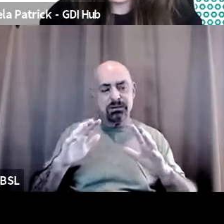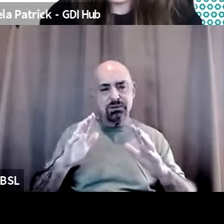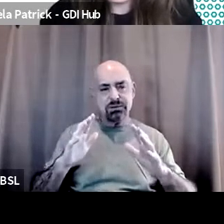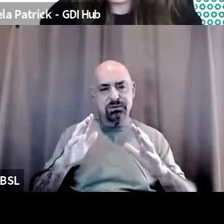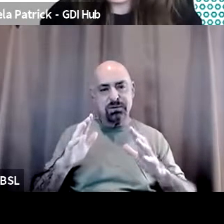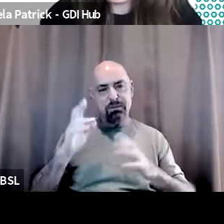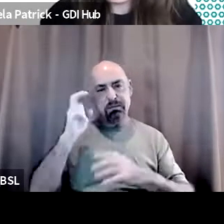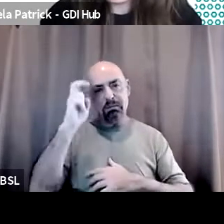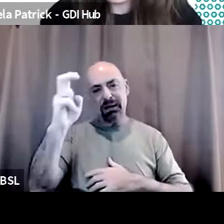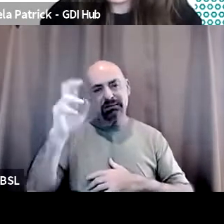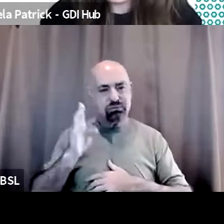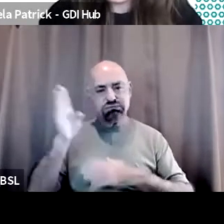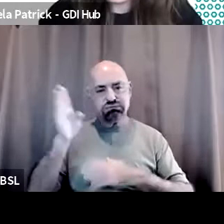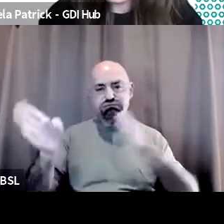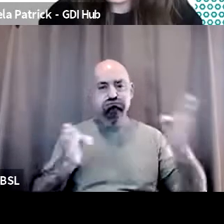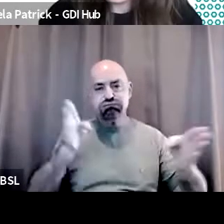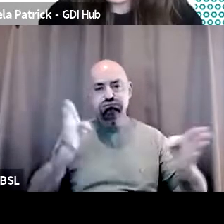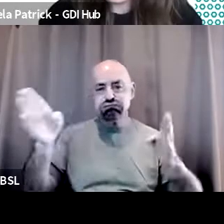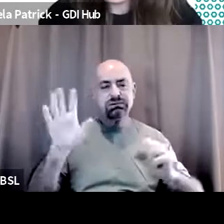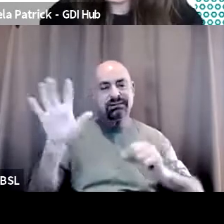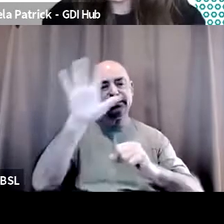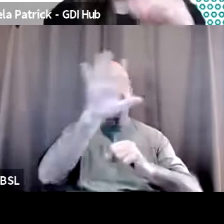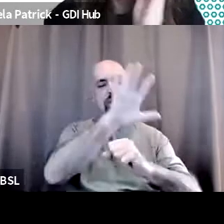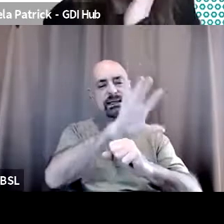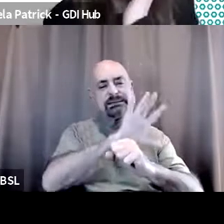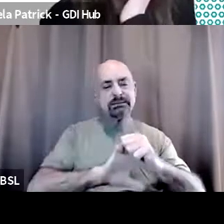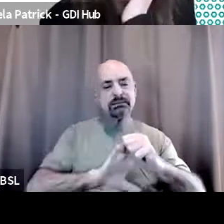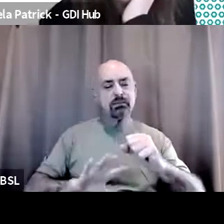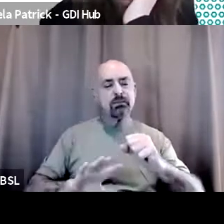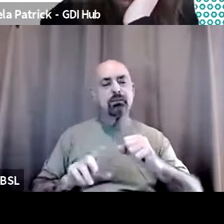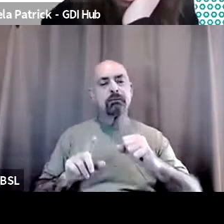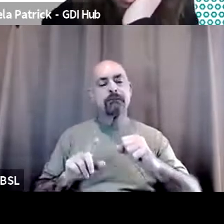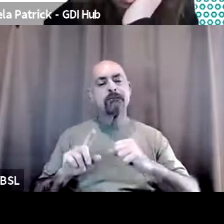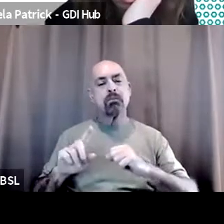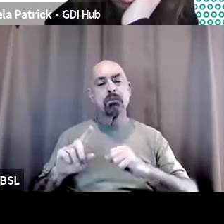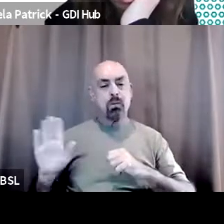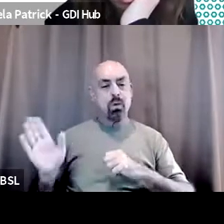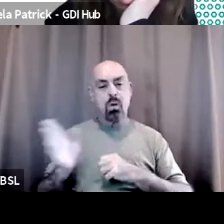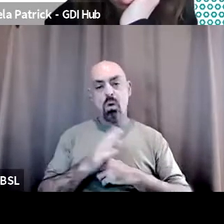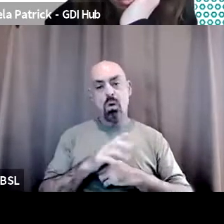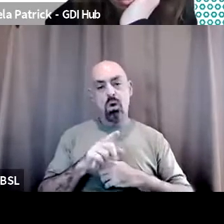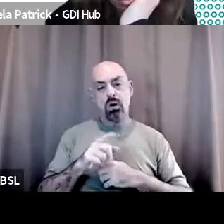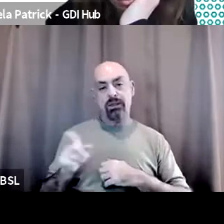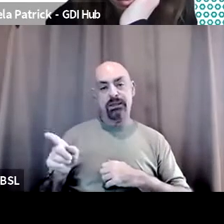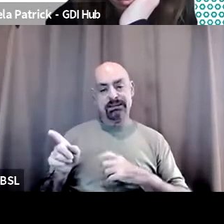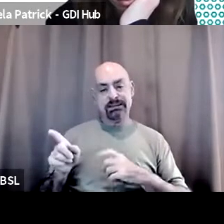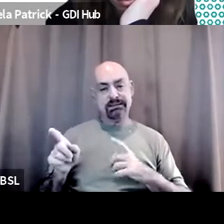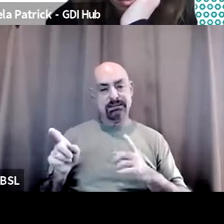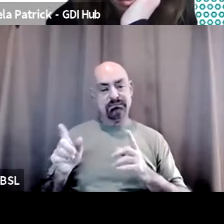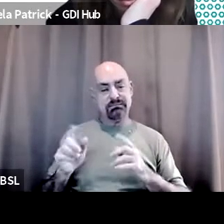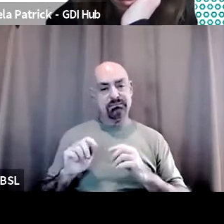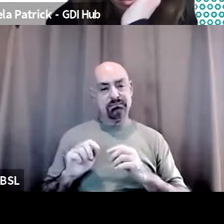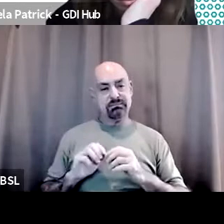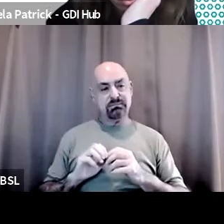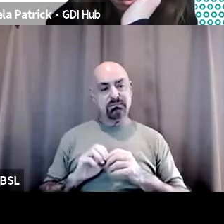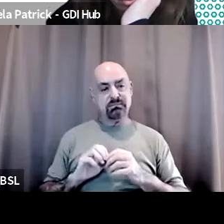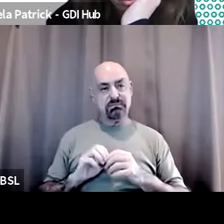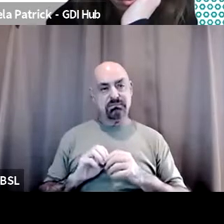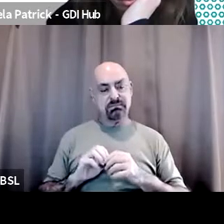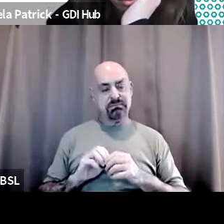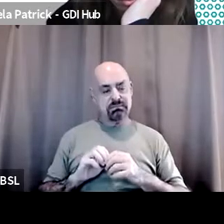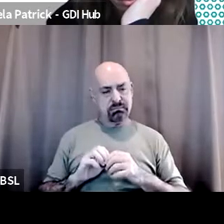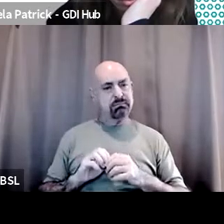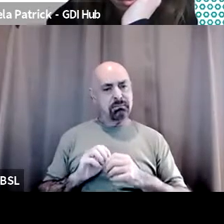And all these was a